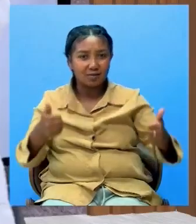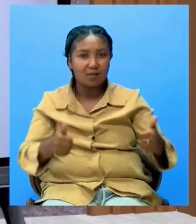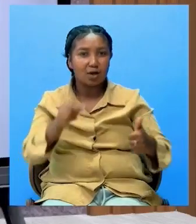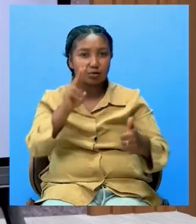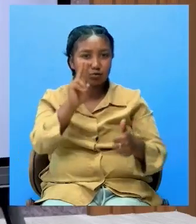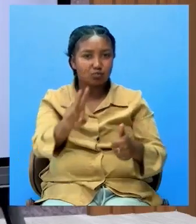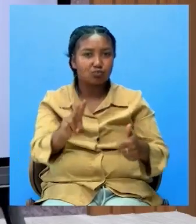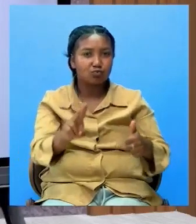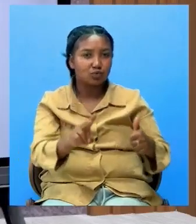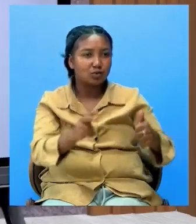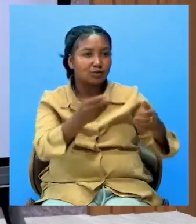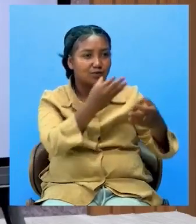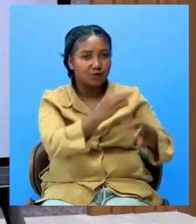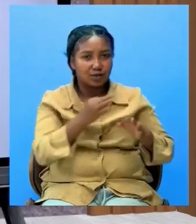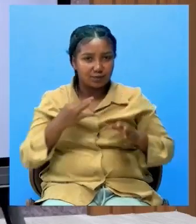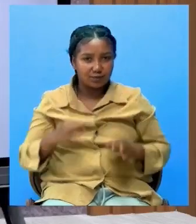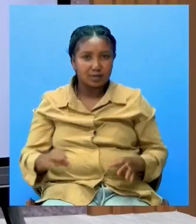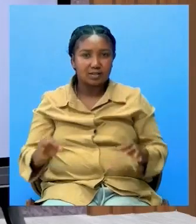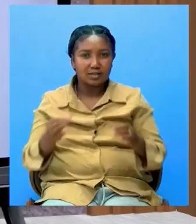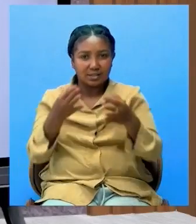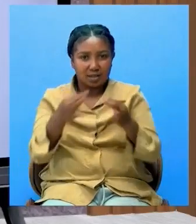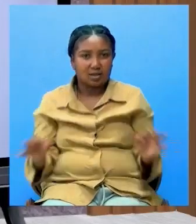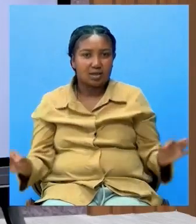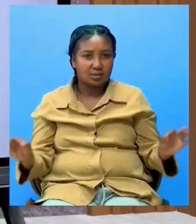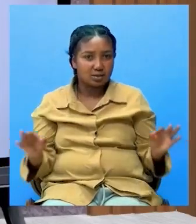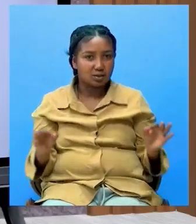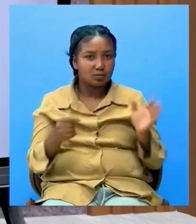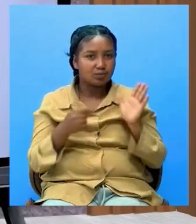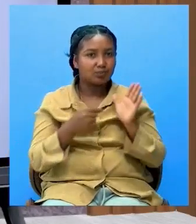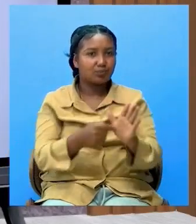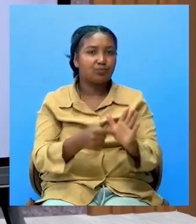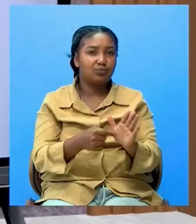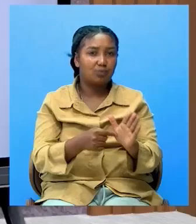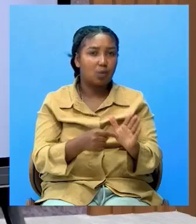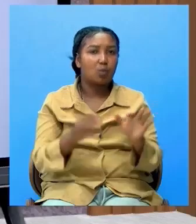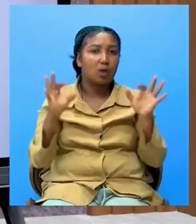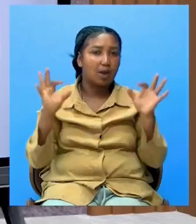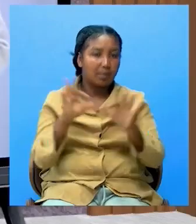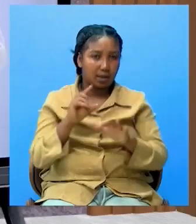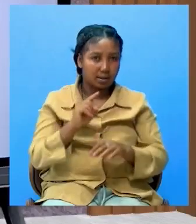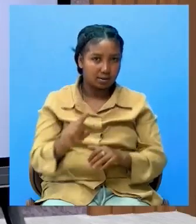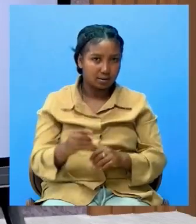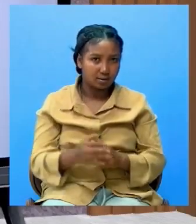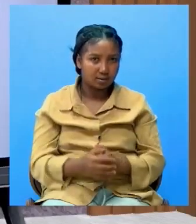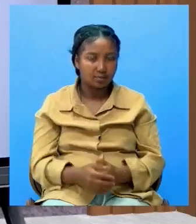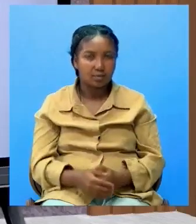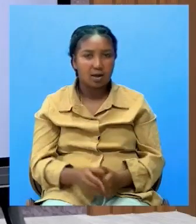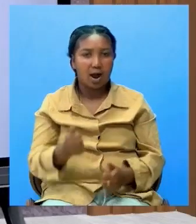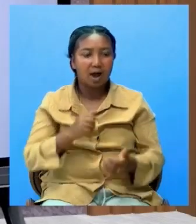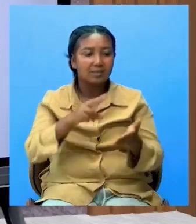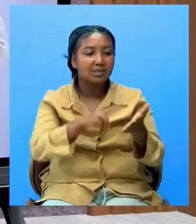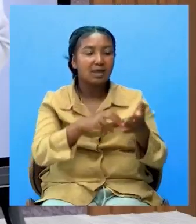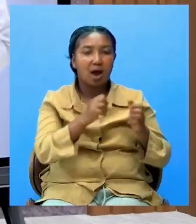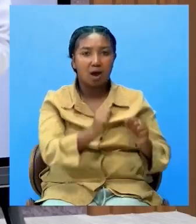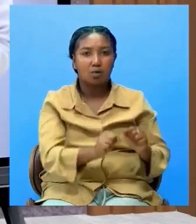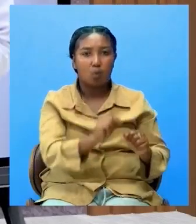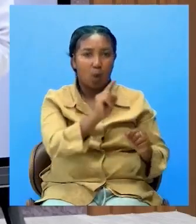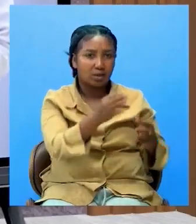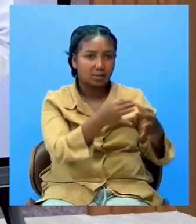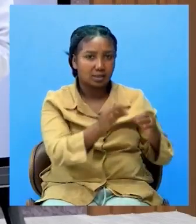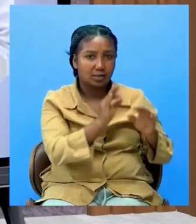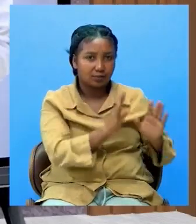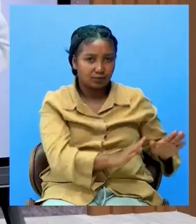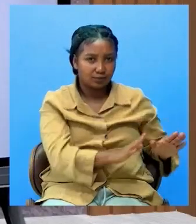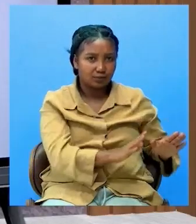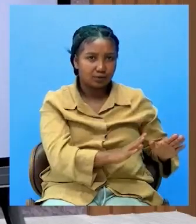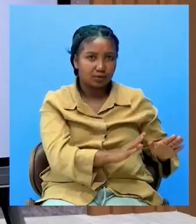two independent sentences or two independent clauses. I studied hard is one